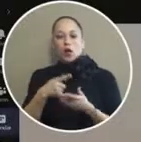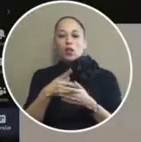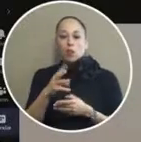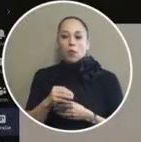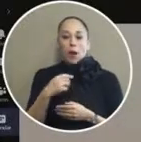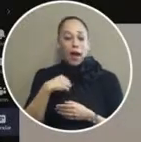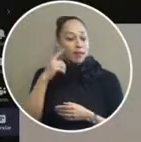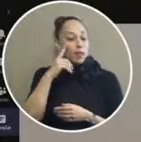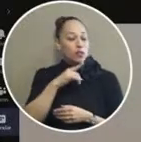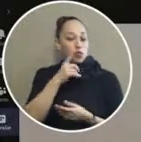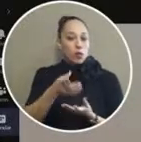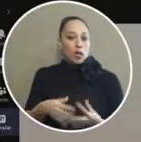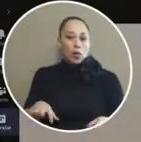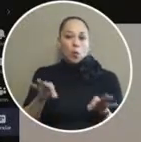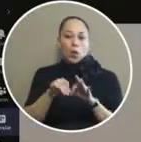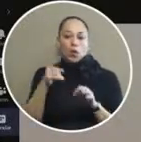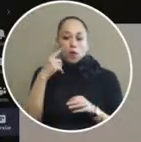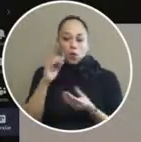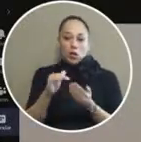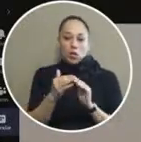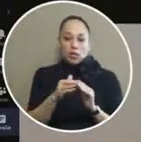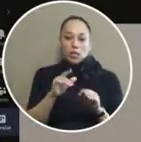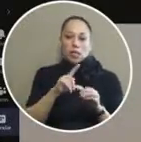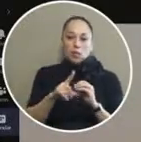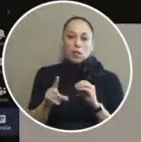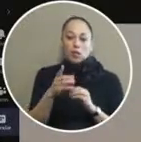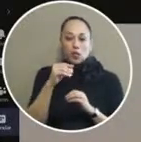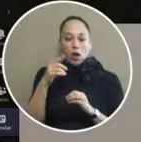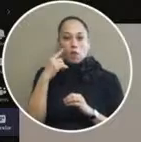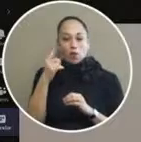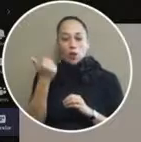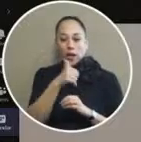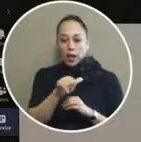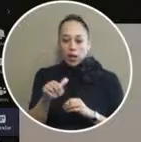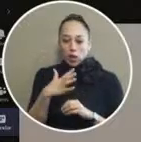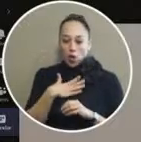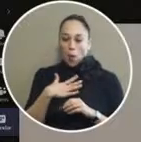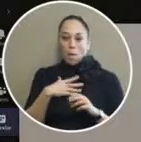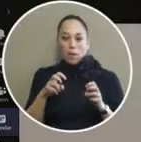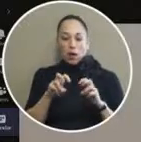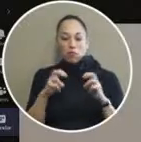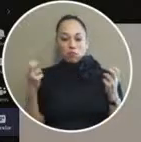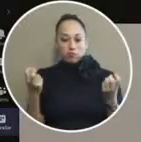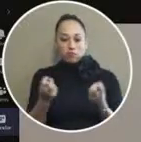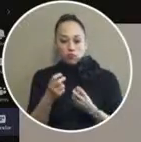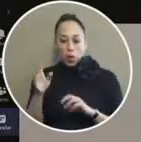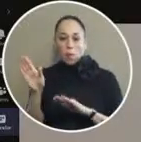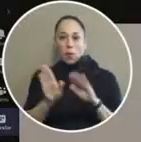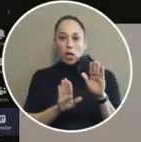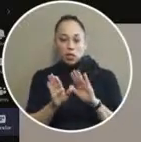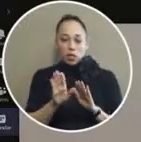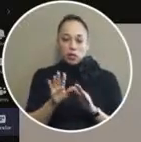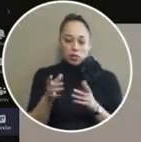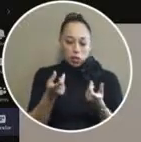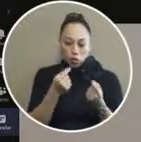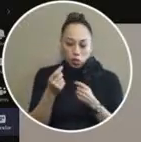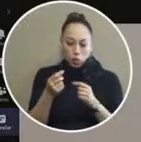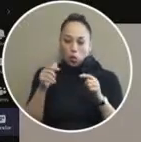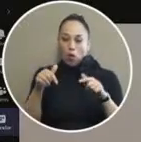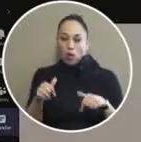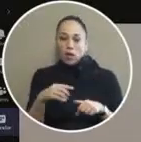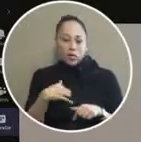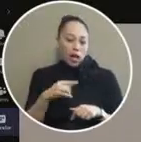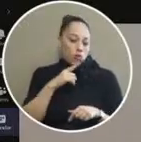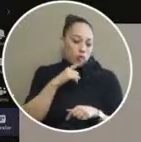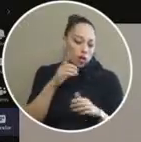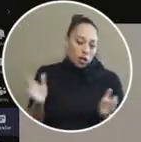a very vital program for the city of El Paso. And for any of my colleagues who haven't participated in the Shape It Up, I